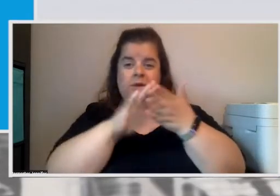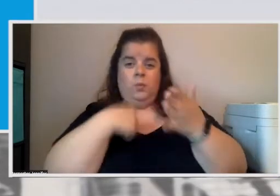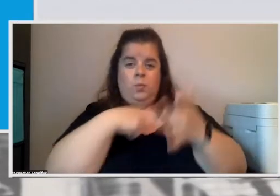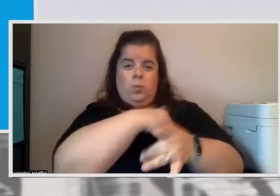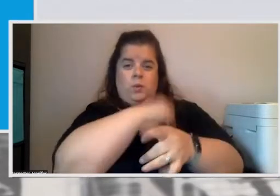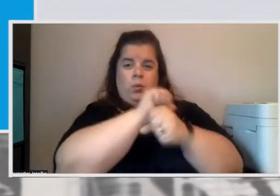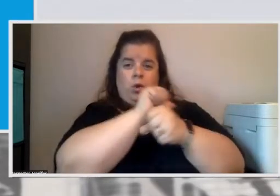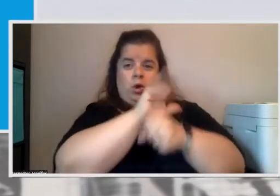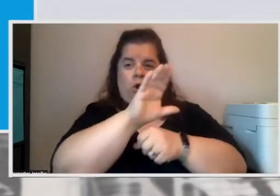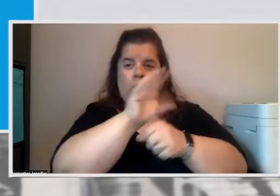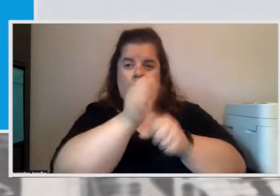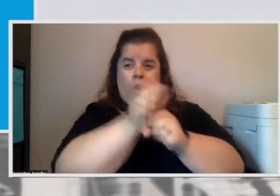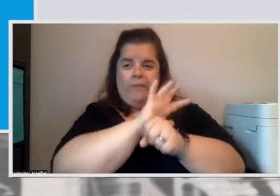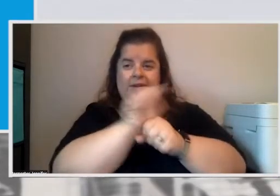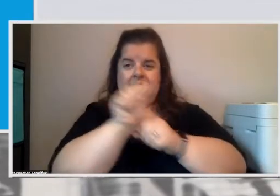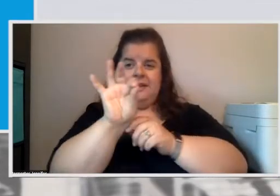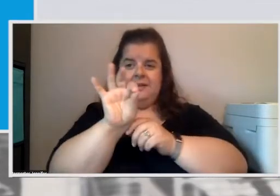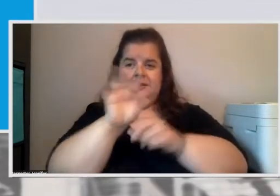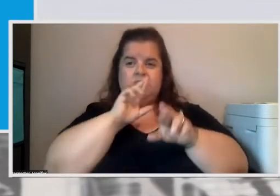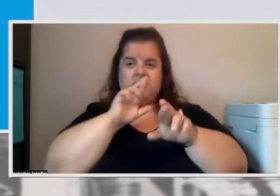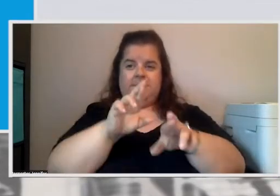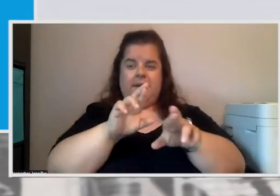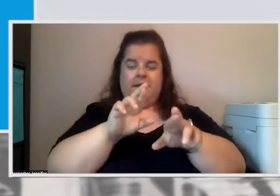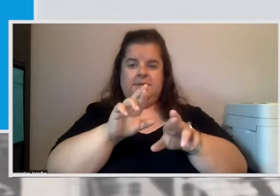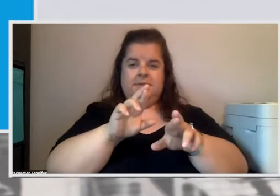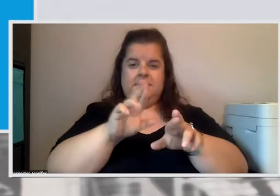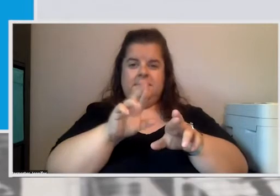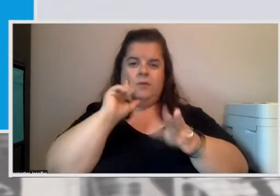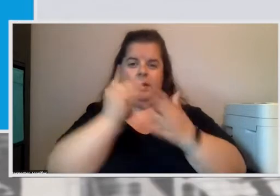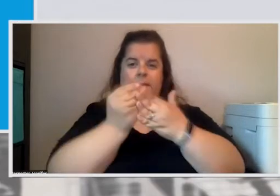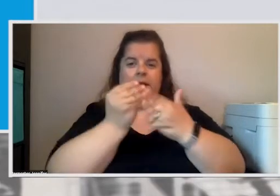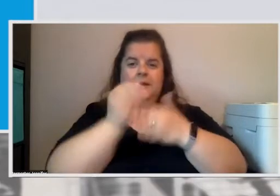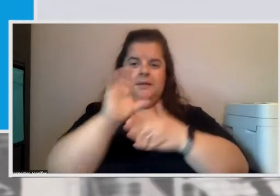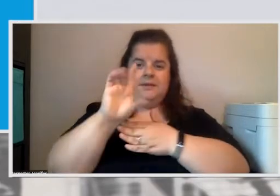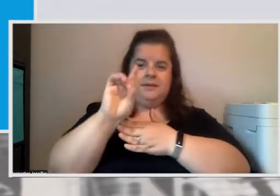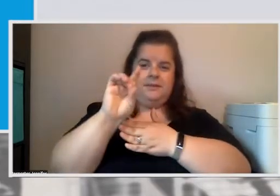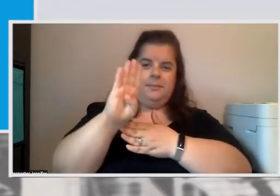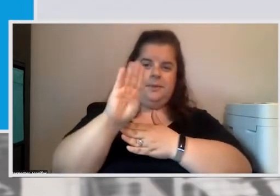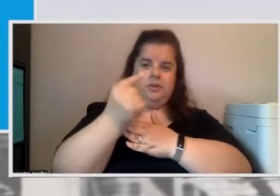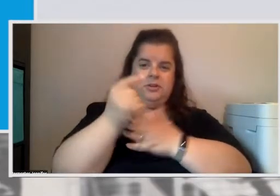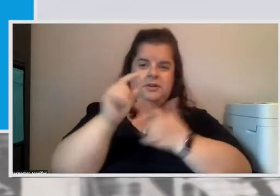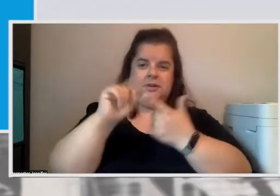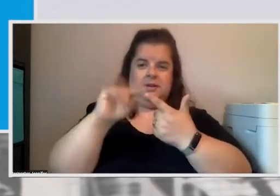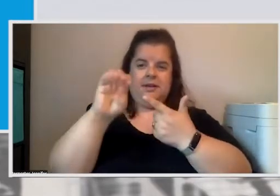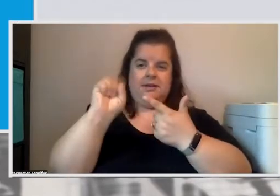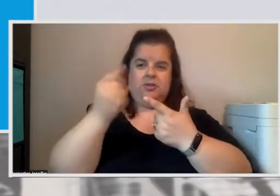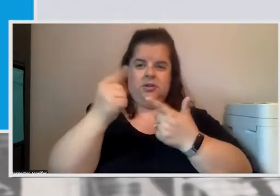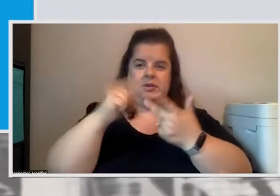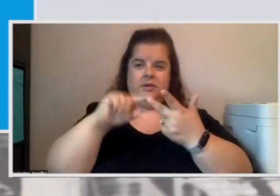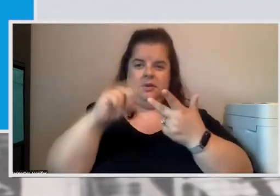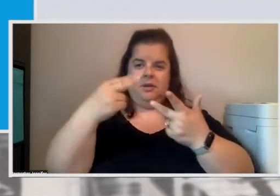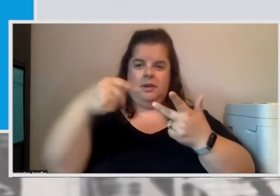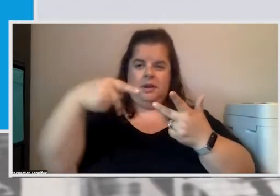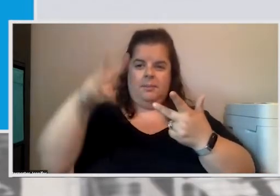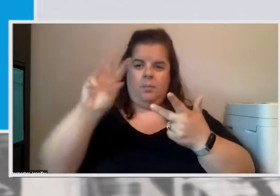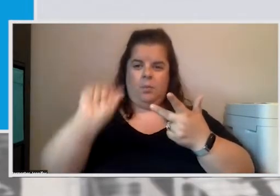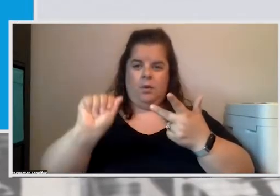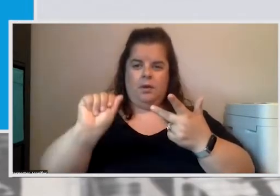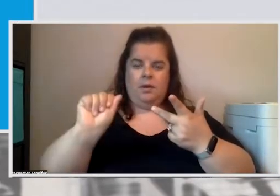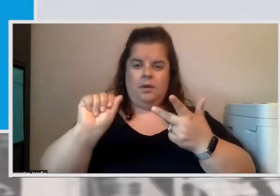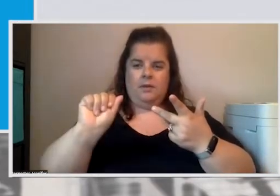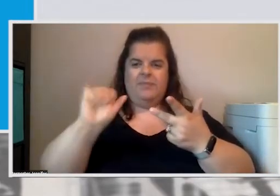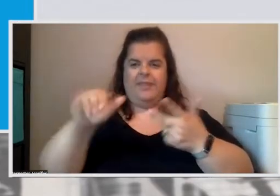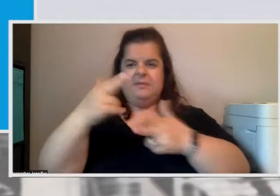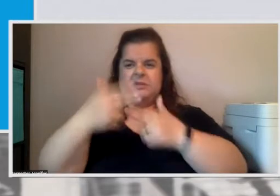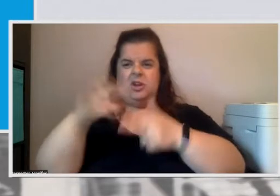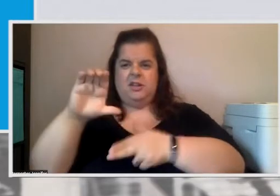COVID-19 response with funds for CDBG, ESG, and HOPWA. and that's just called CV or